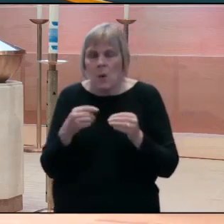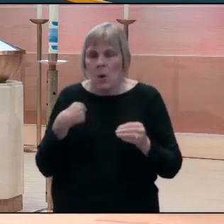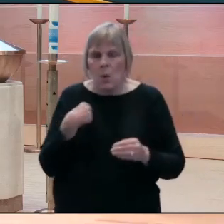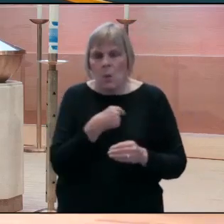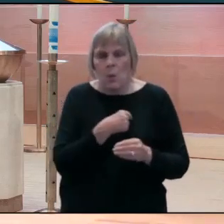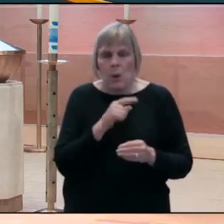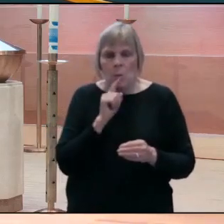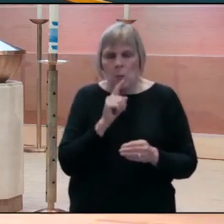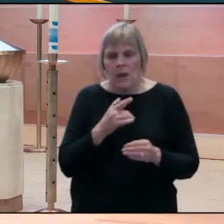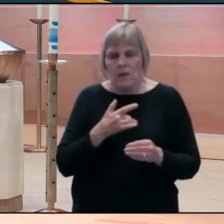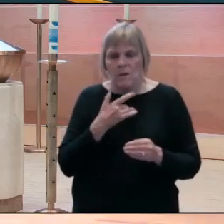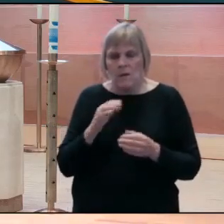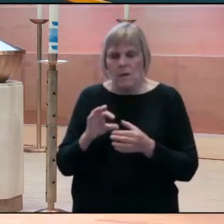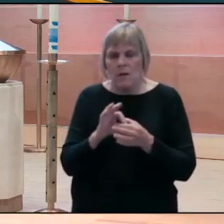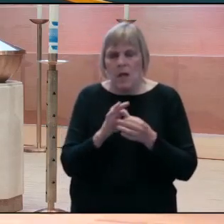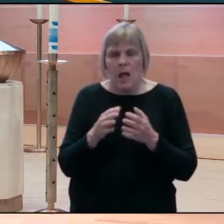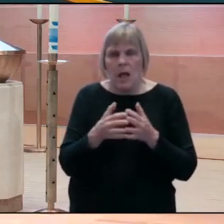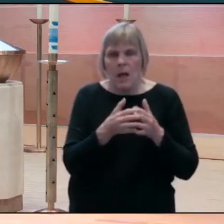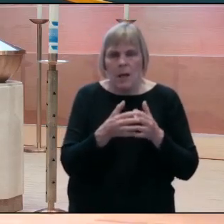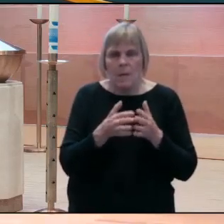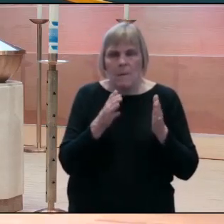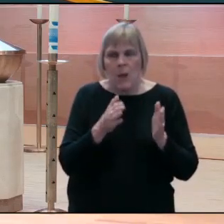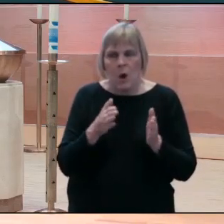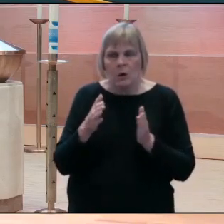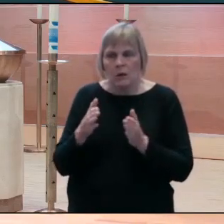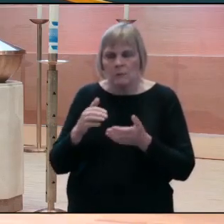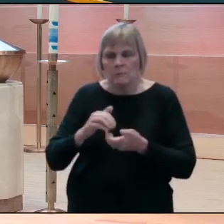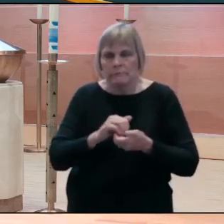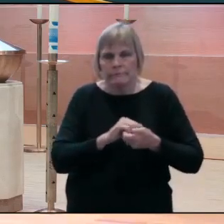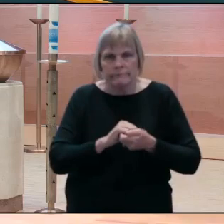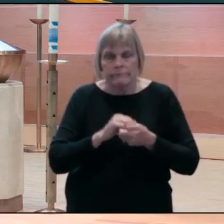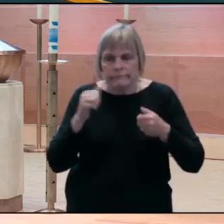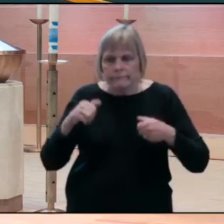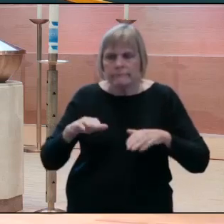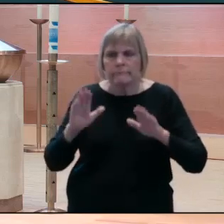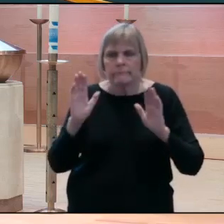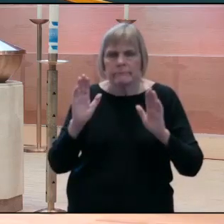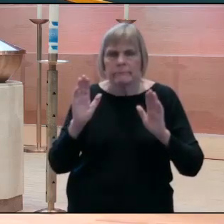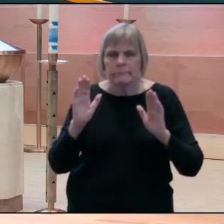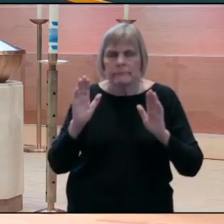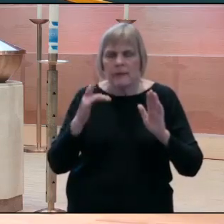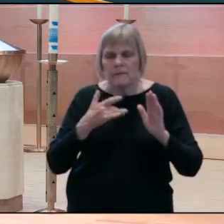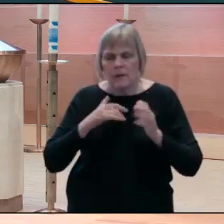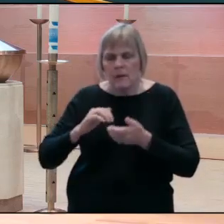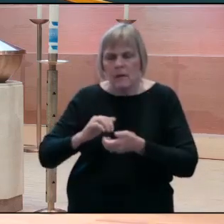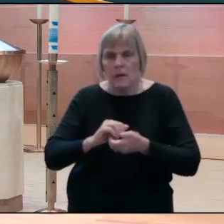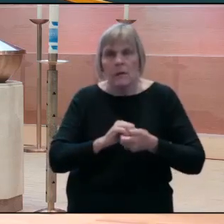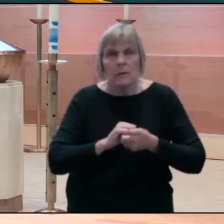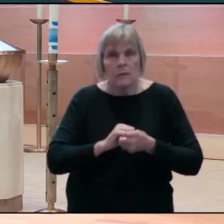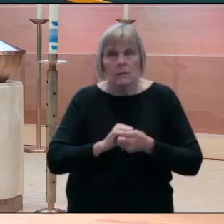all fellow Americans together. And this sacrifice, it sparks unity.